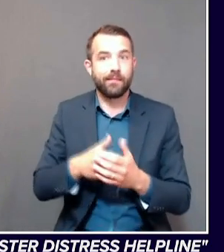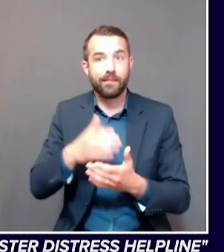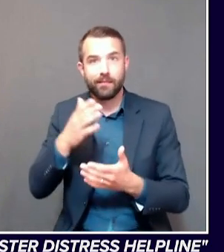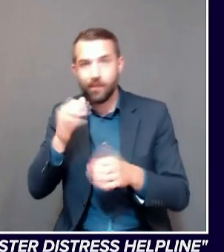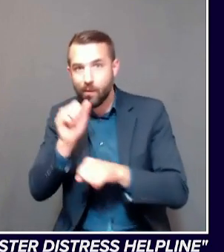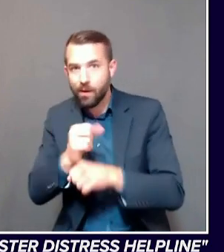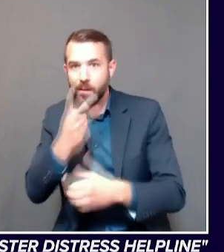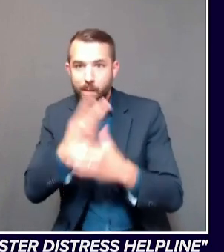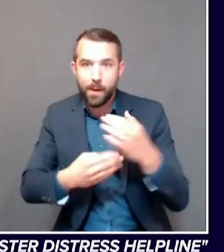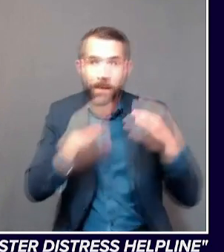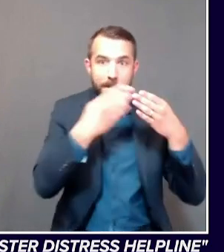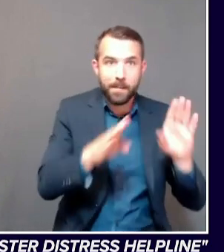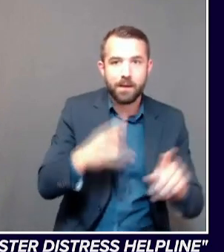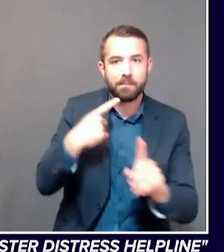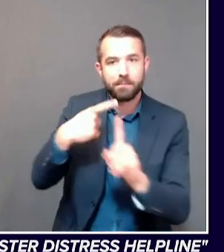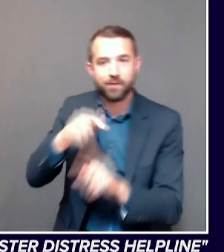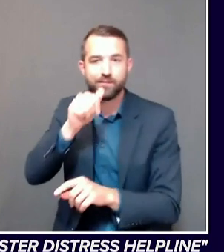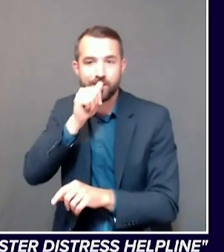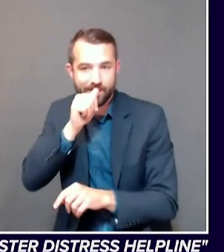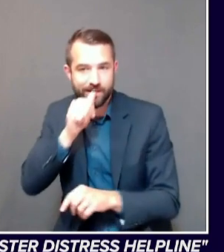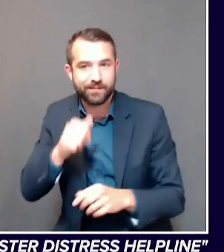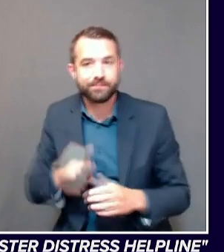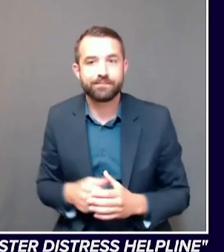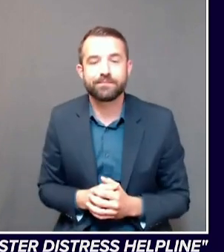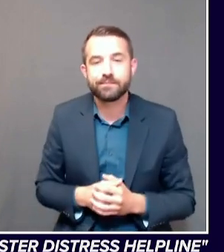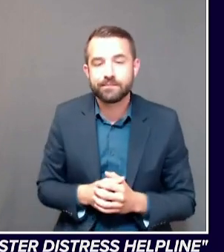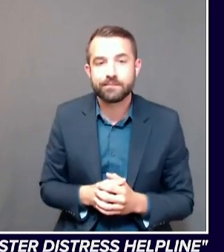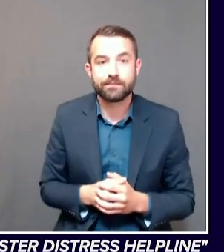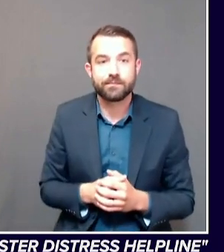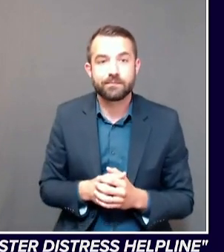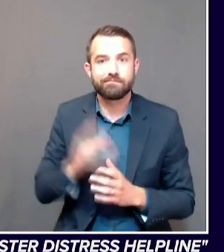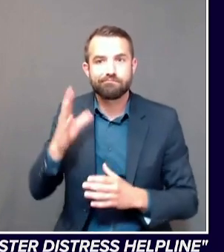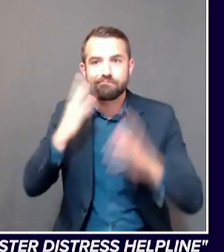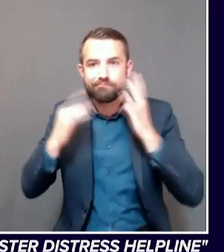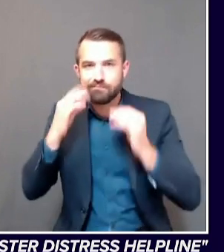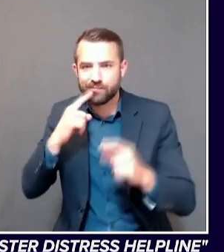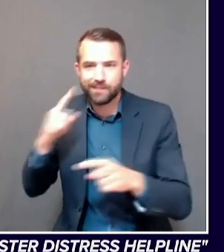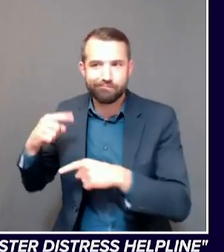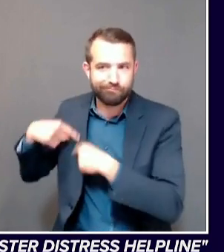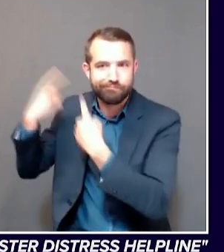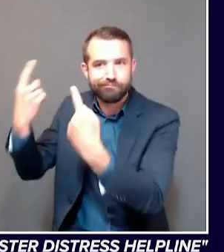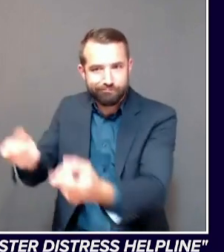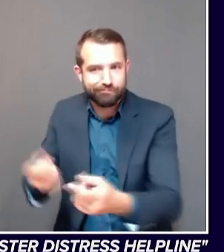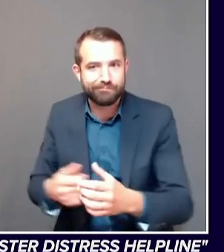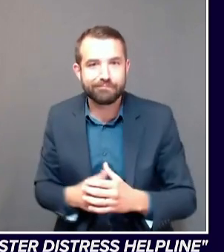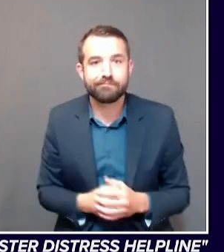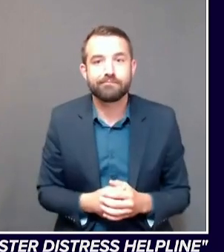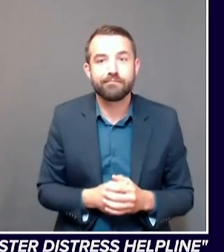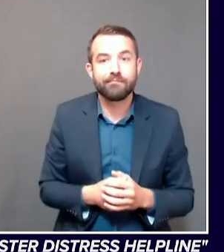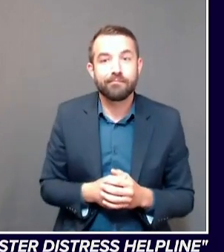sector. They shared with us that this experience